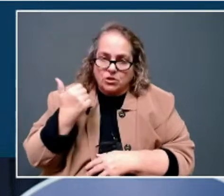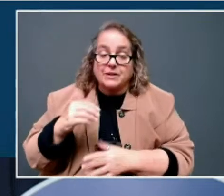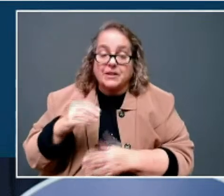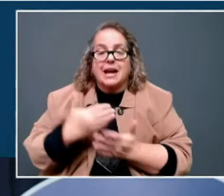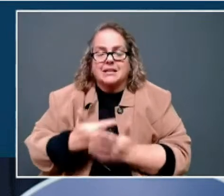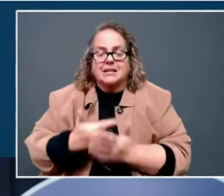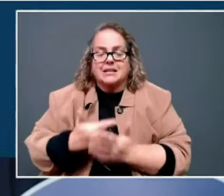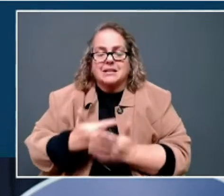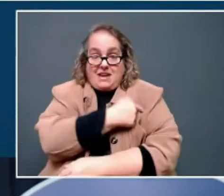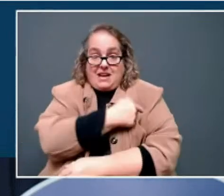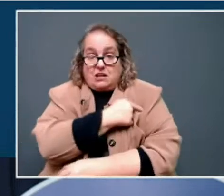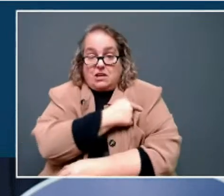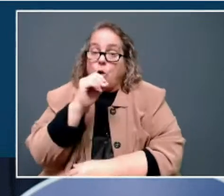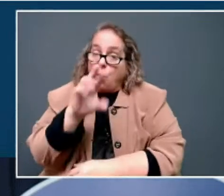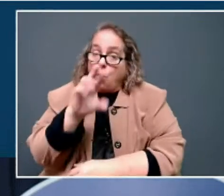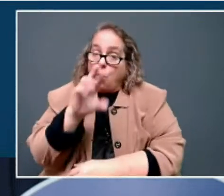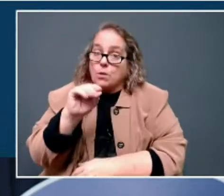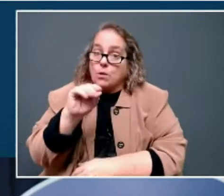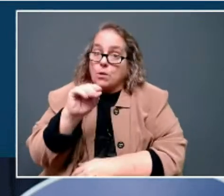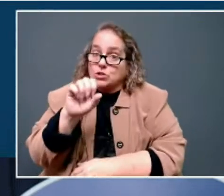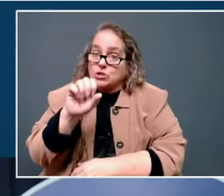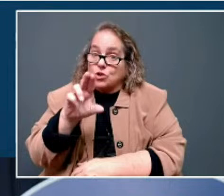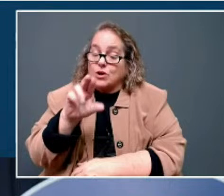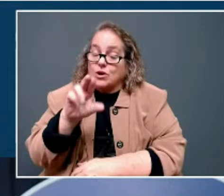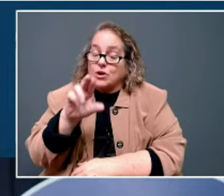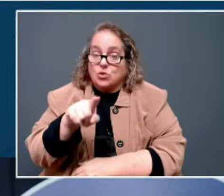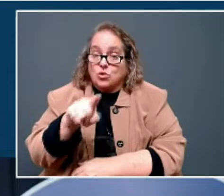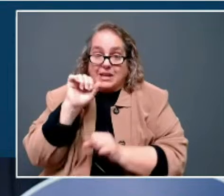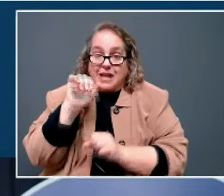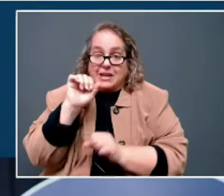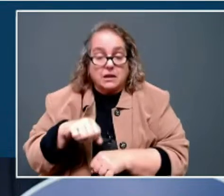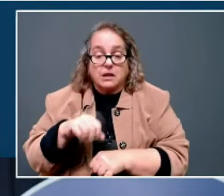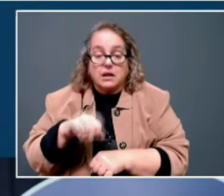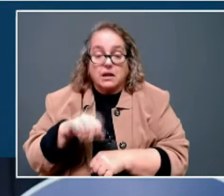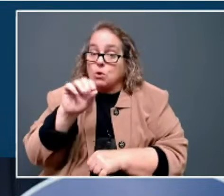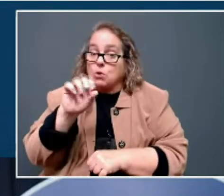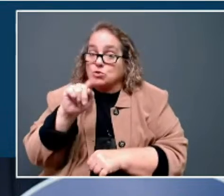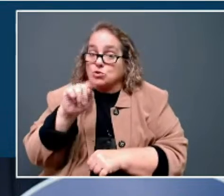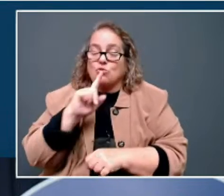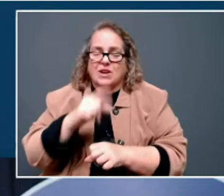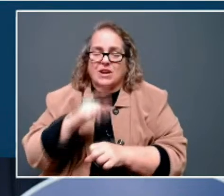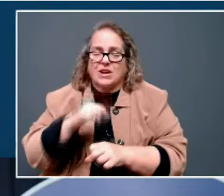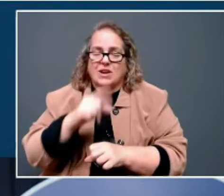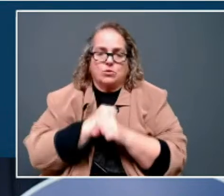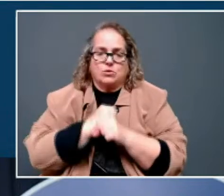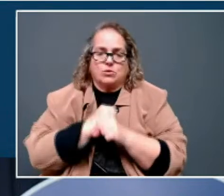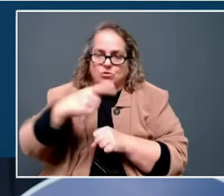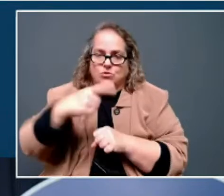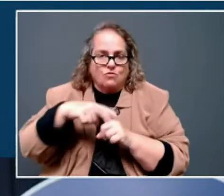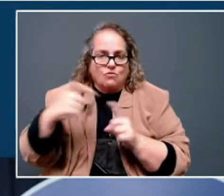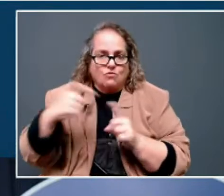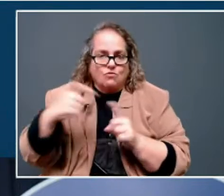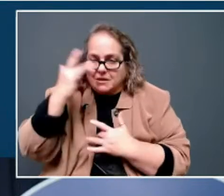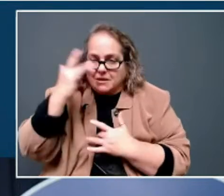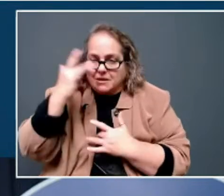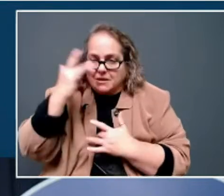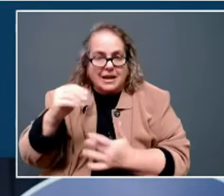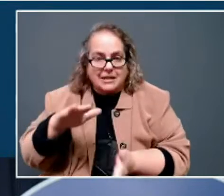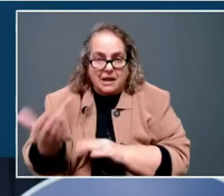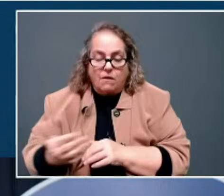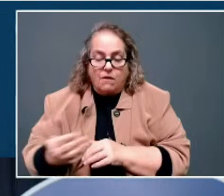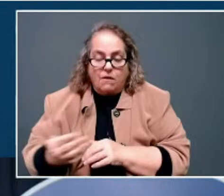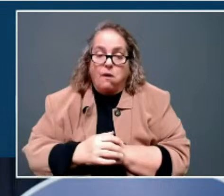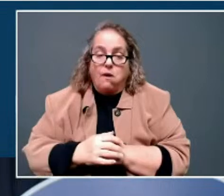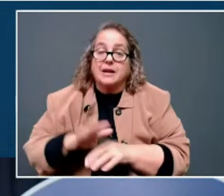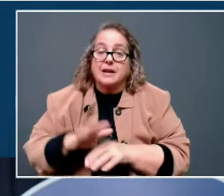you're eligible. Boosters dramatically bolster your protection against severe disease and death. Next, wear a well-fitting